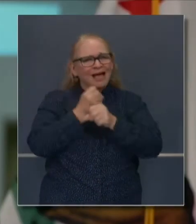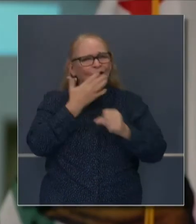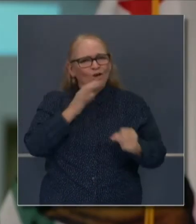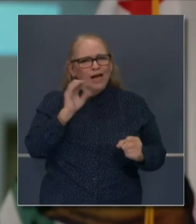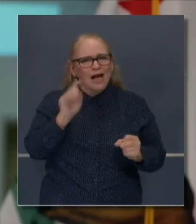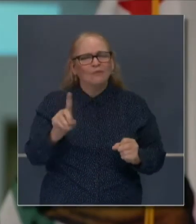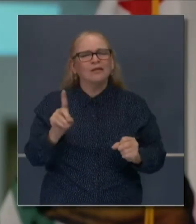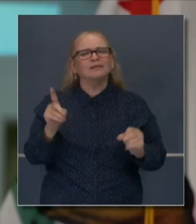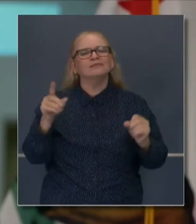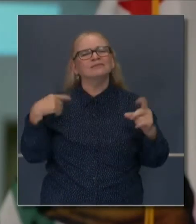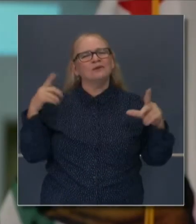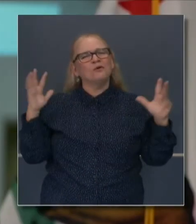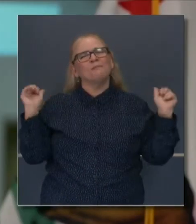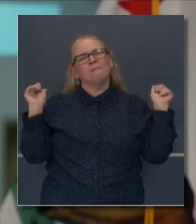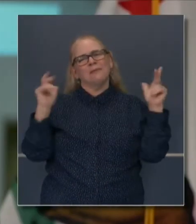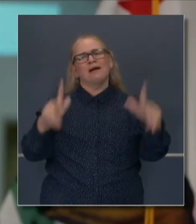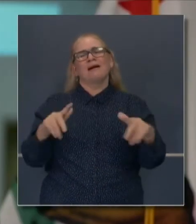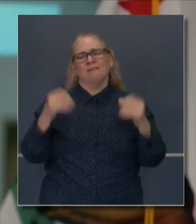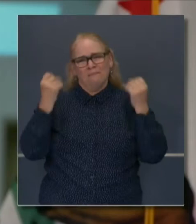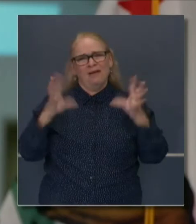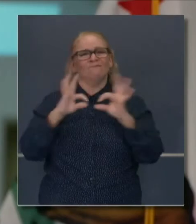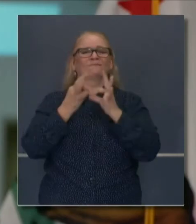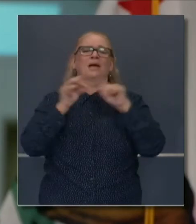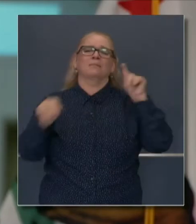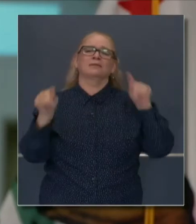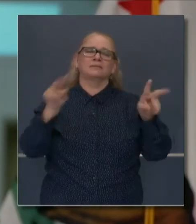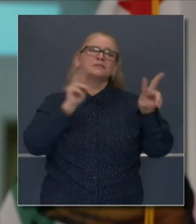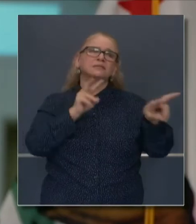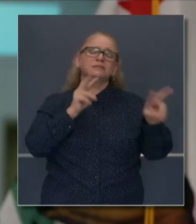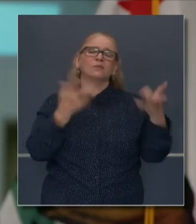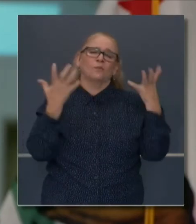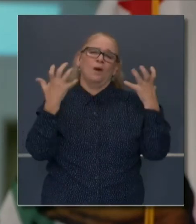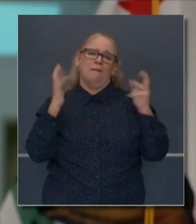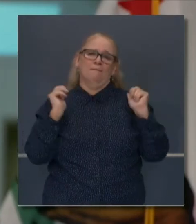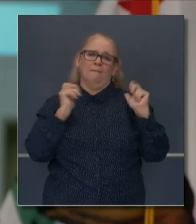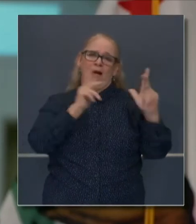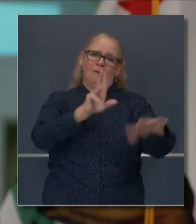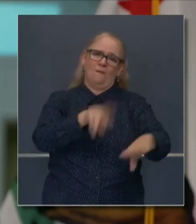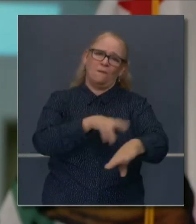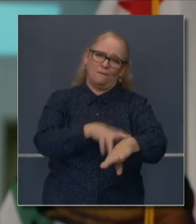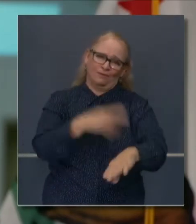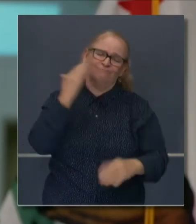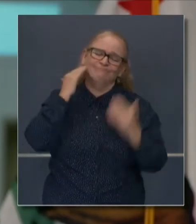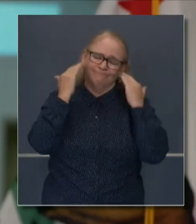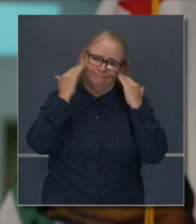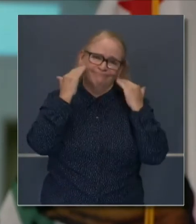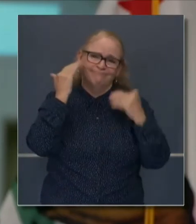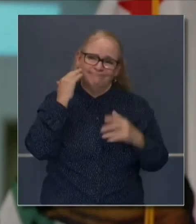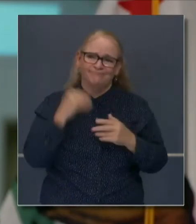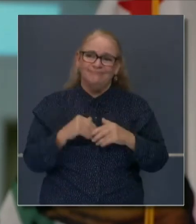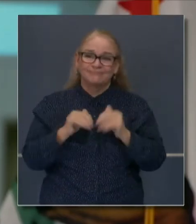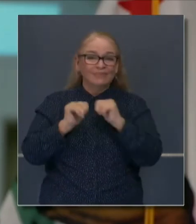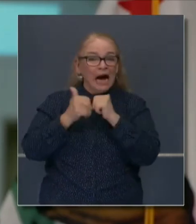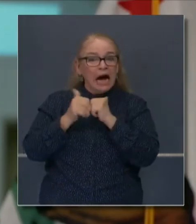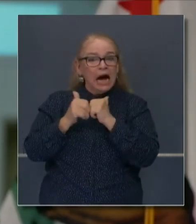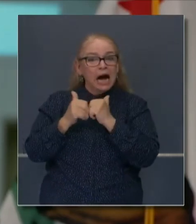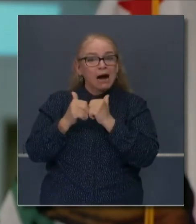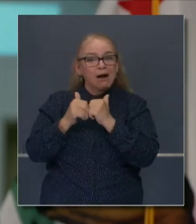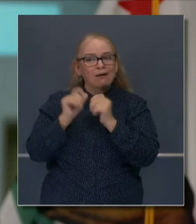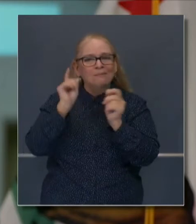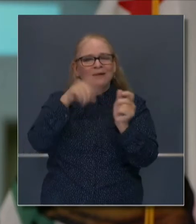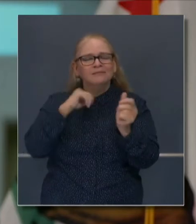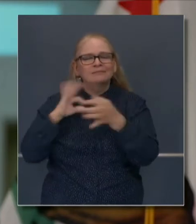is desperately looking forward to. The best way to do that, the best way to advance that collective cause